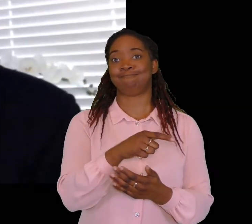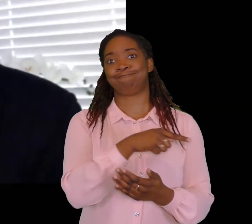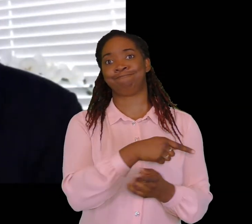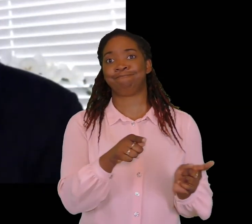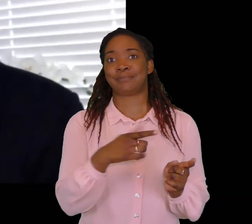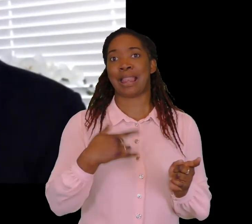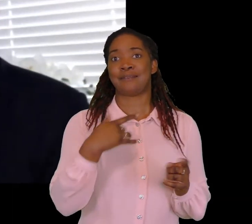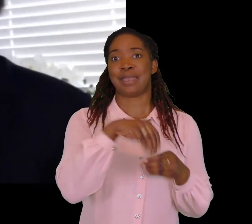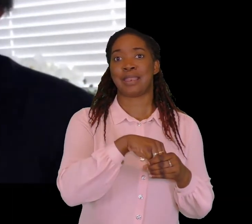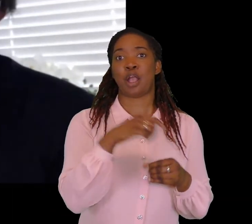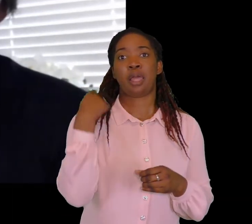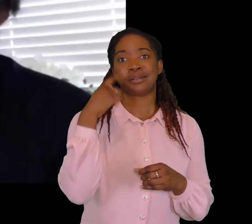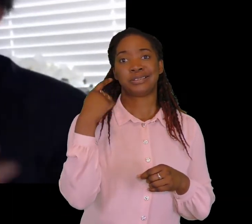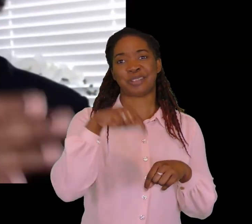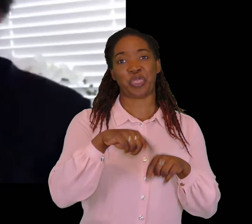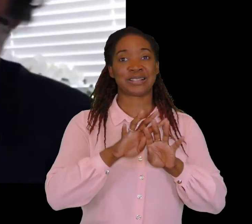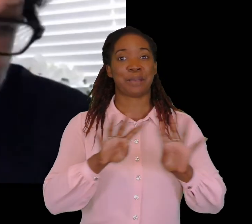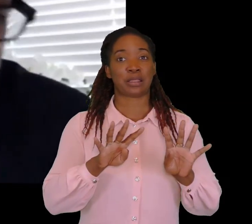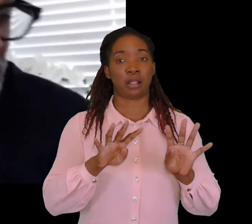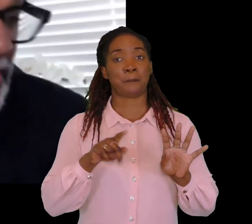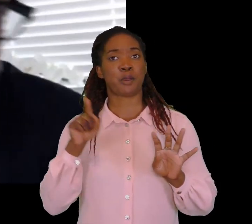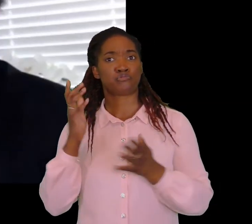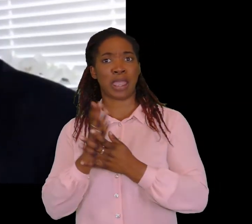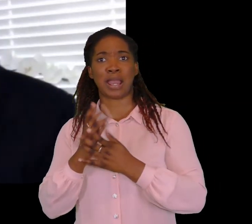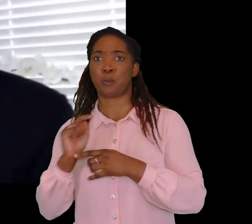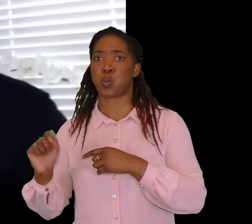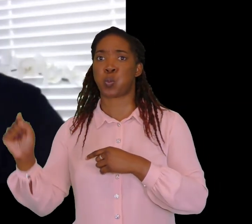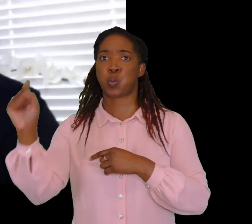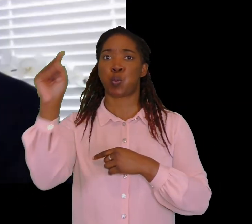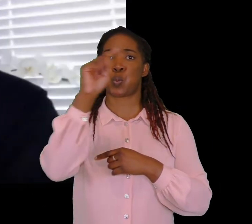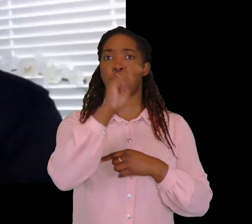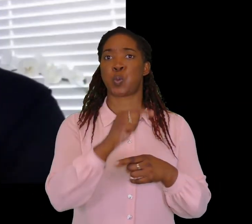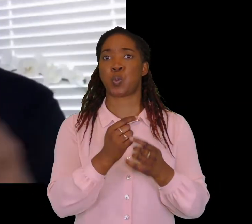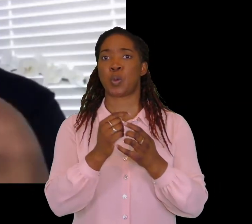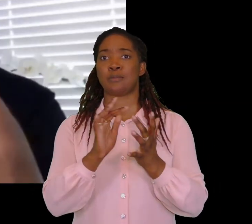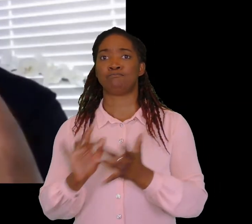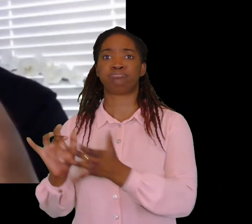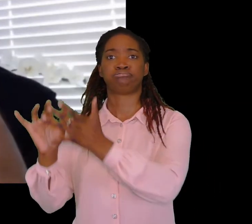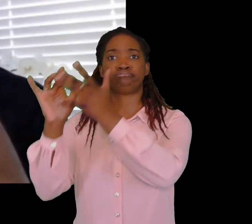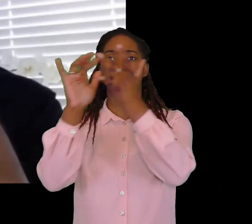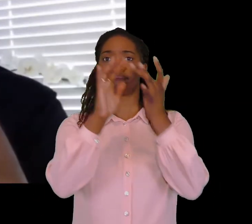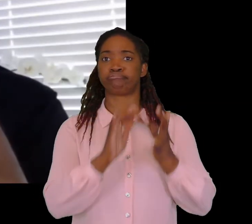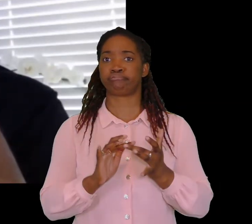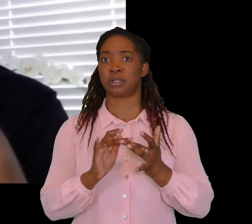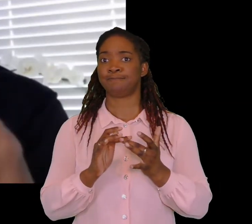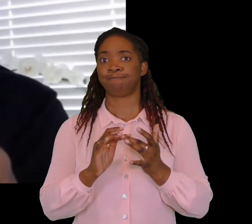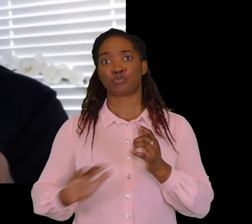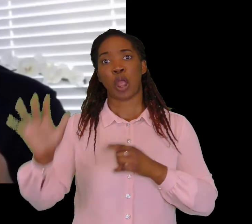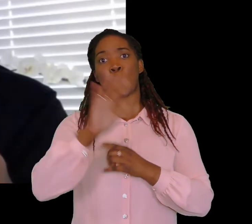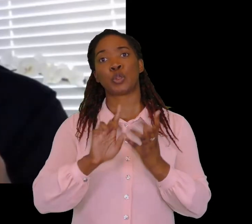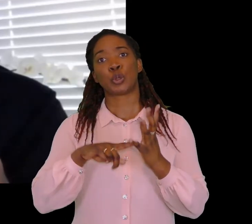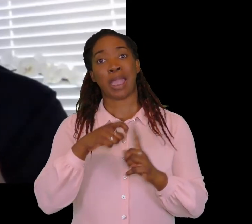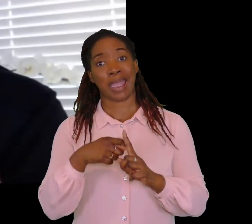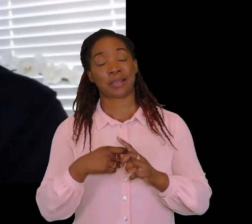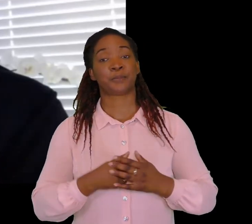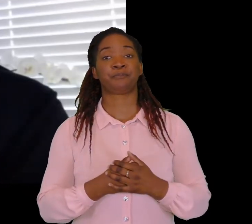London on this panel, but there was an incredible circus, or a circuit rather. And I think